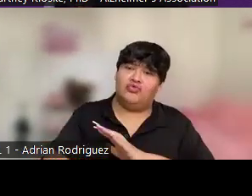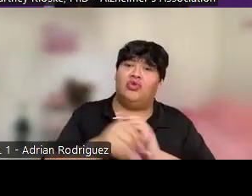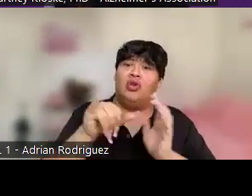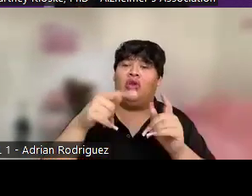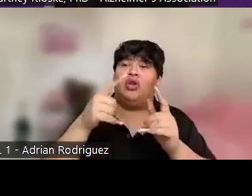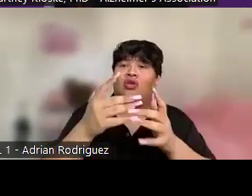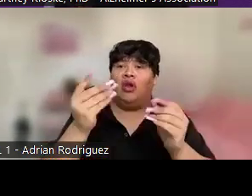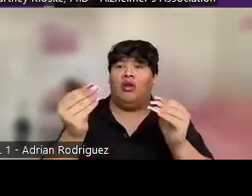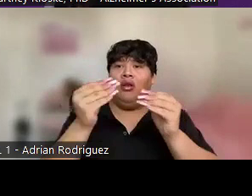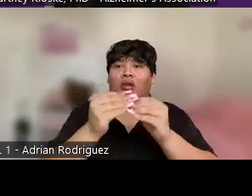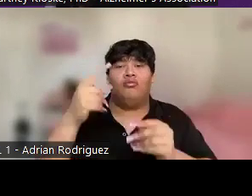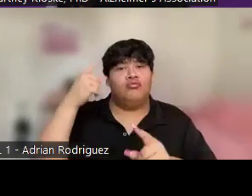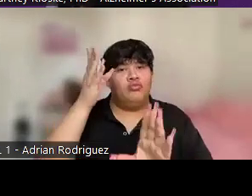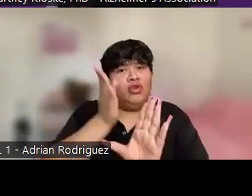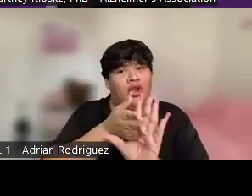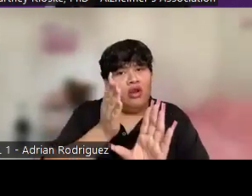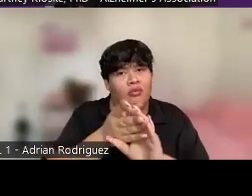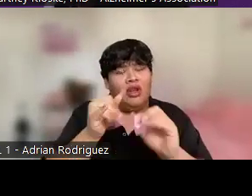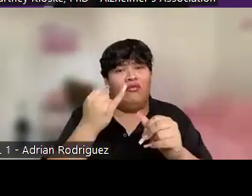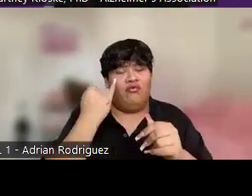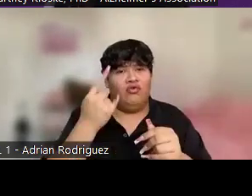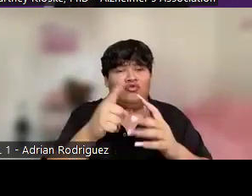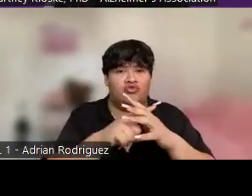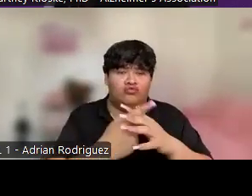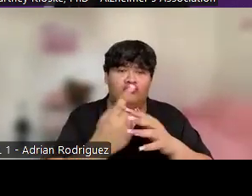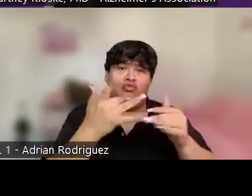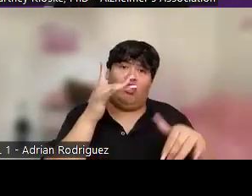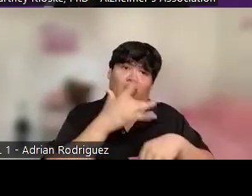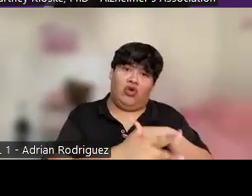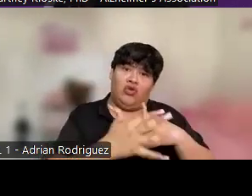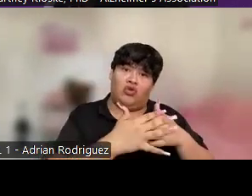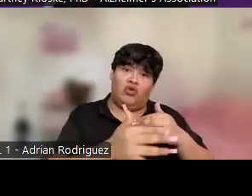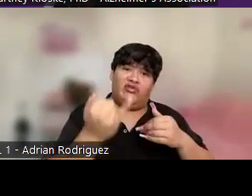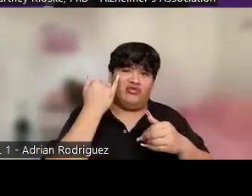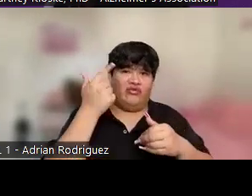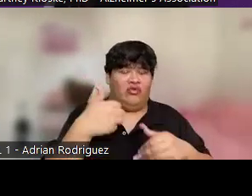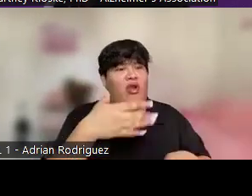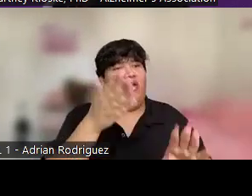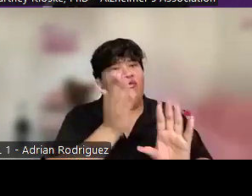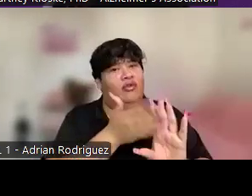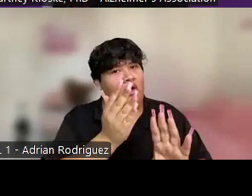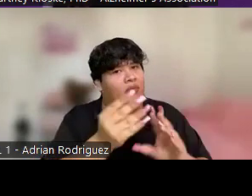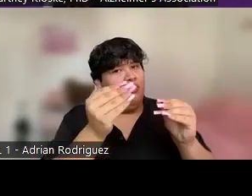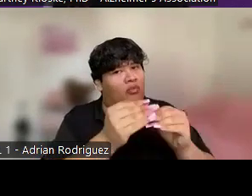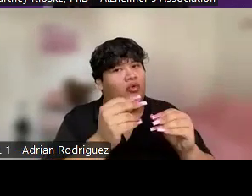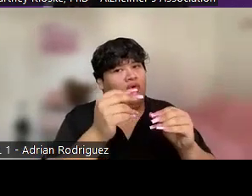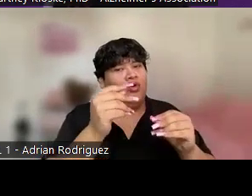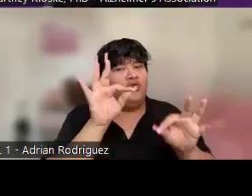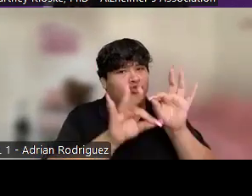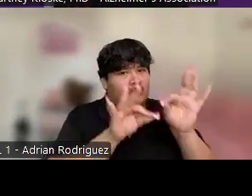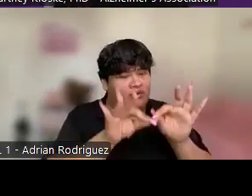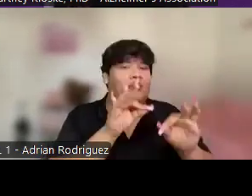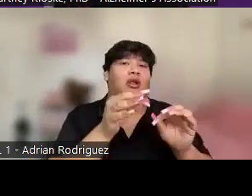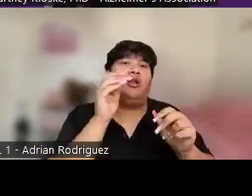from starting these therapies even earlier. So as early as the cognitive symptoms begin to appear, these treatments have been